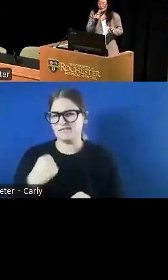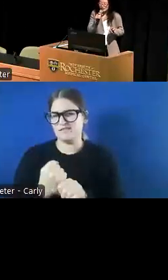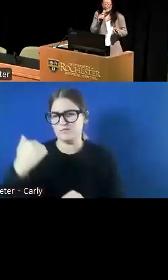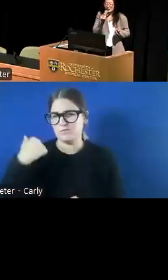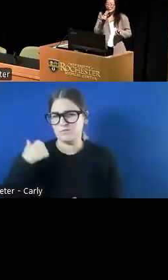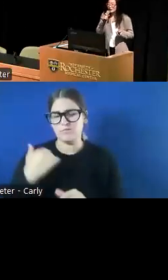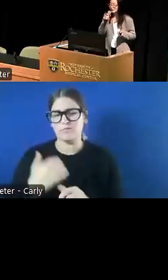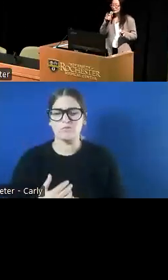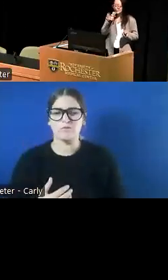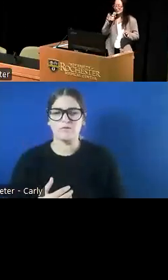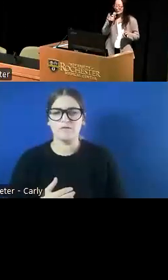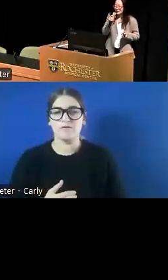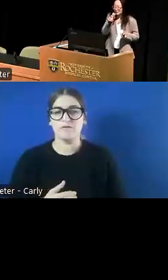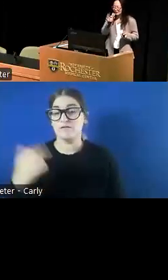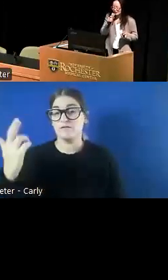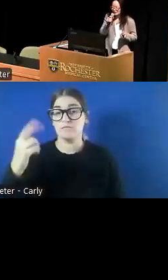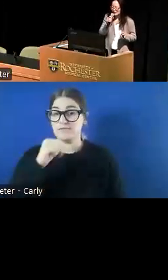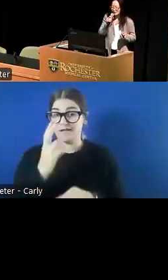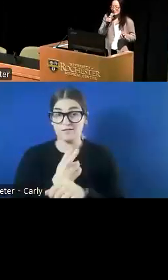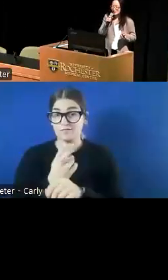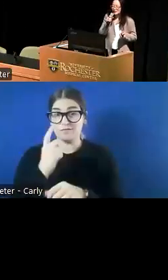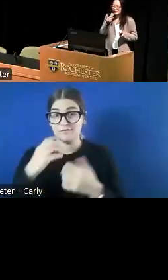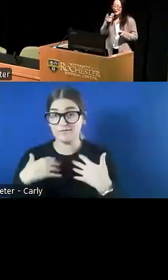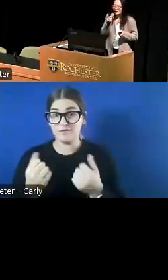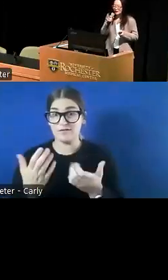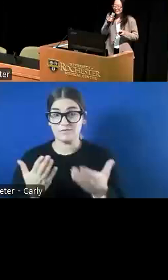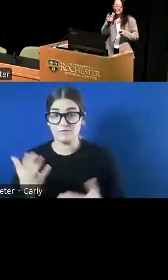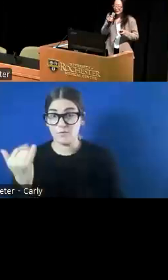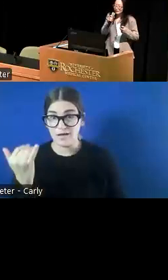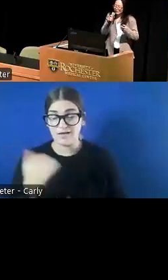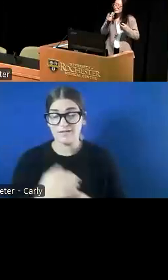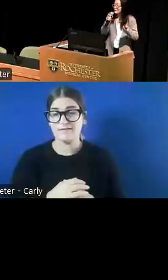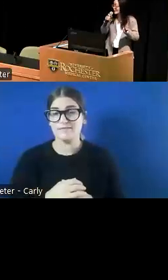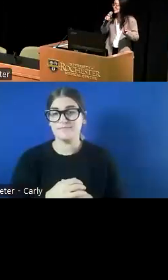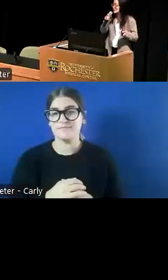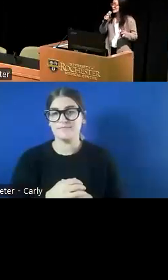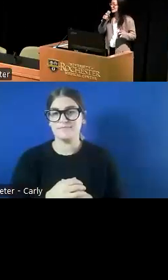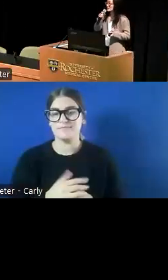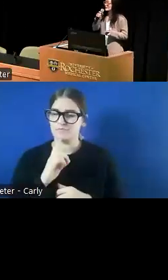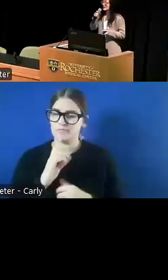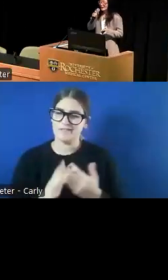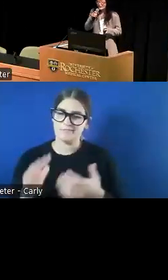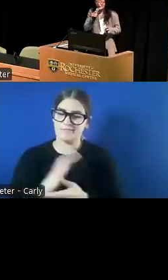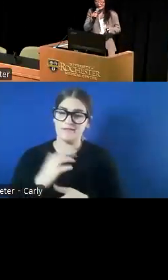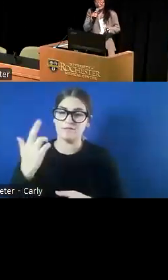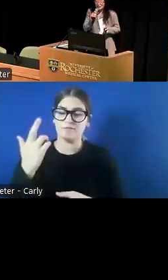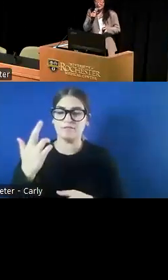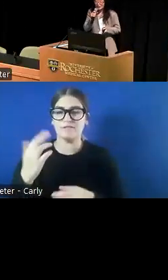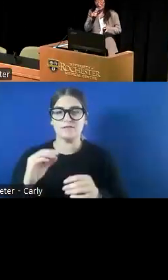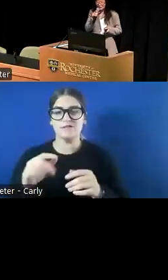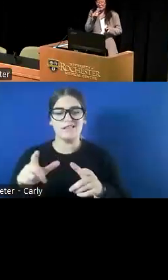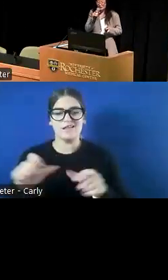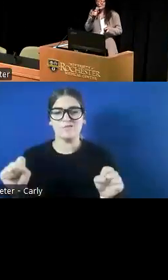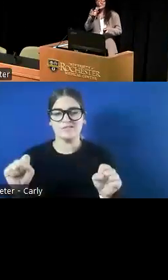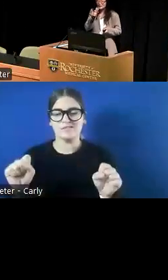common reasons that they're underusing mental health services is because, and the main reason is that there's a lack of linguistically